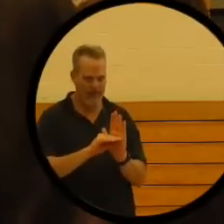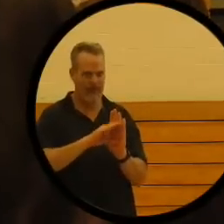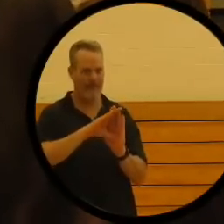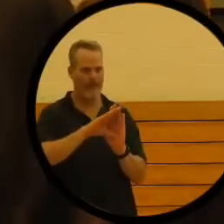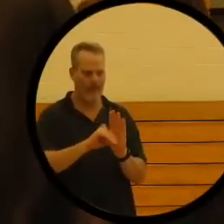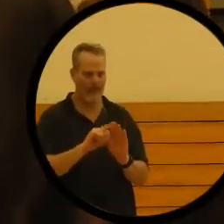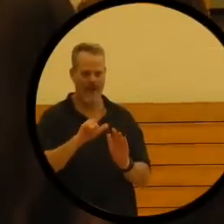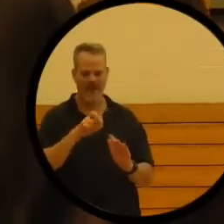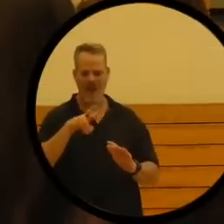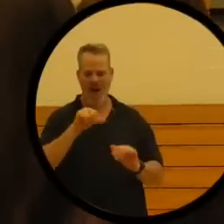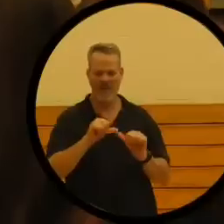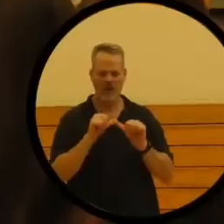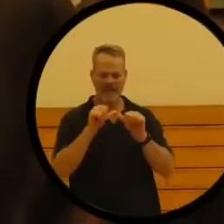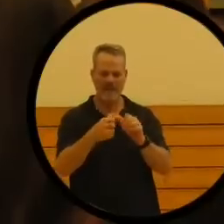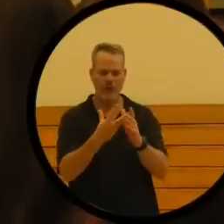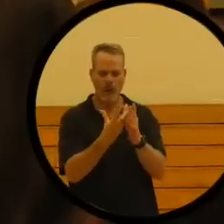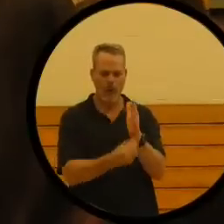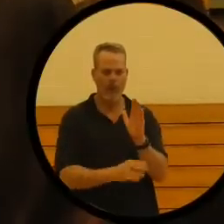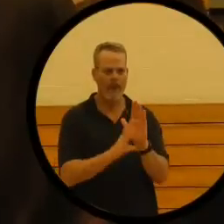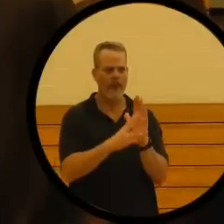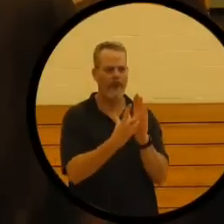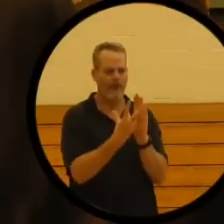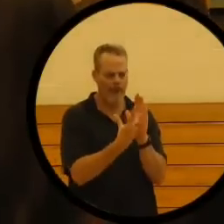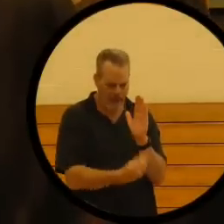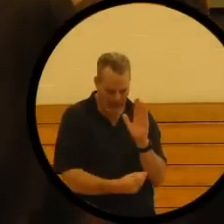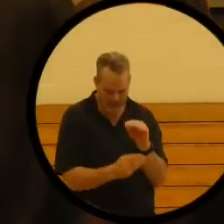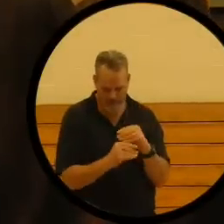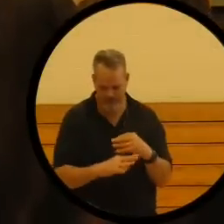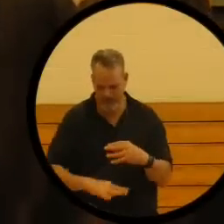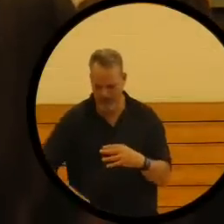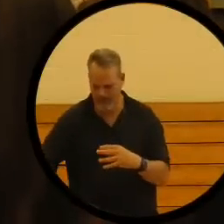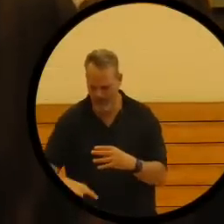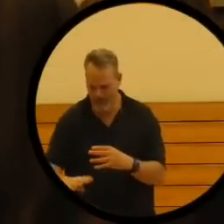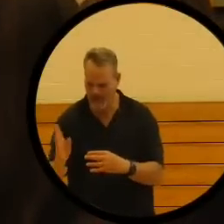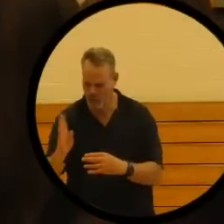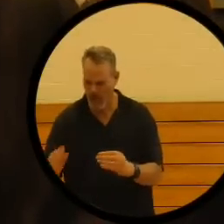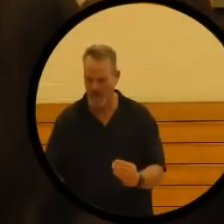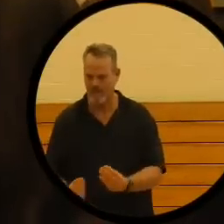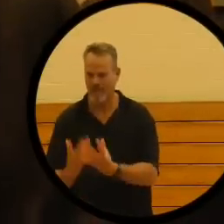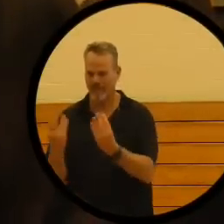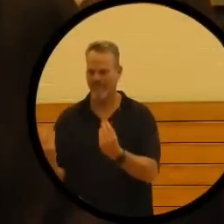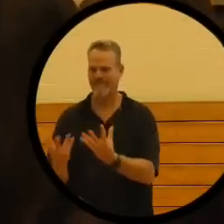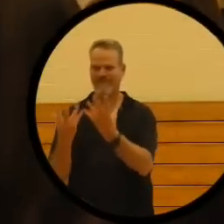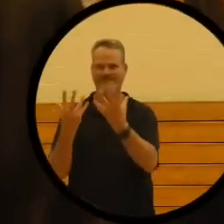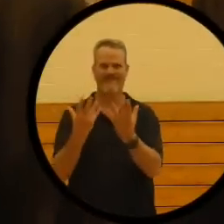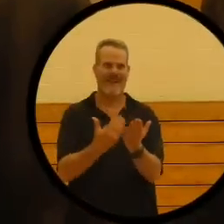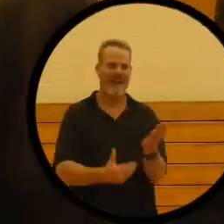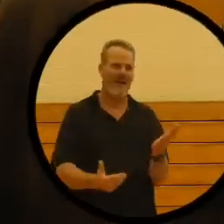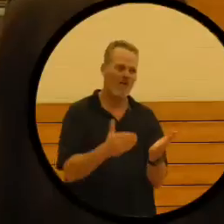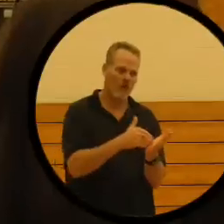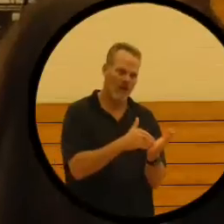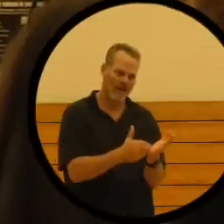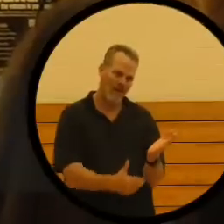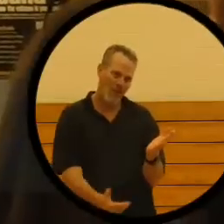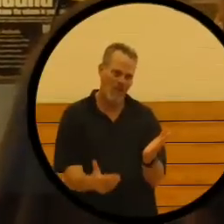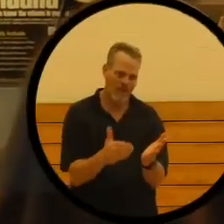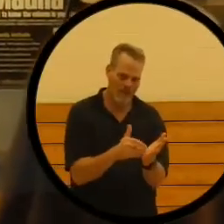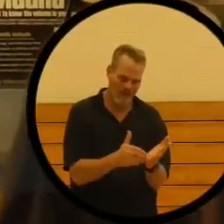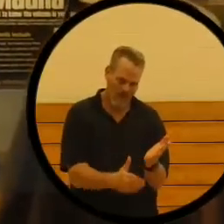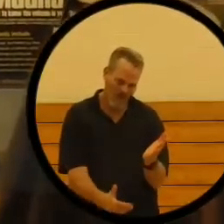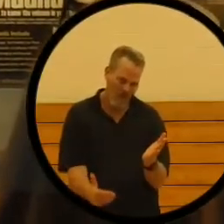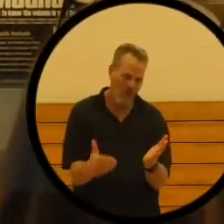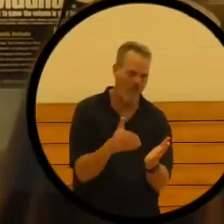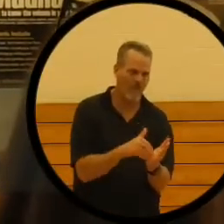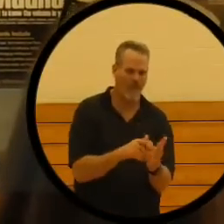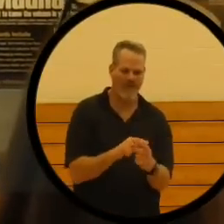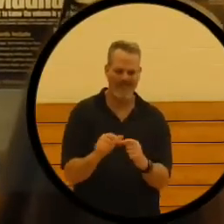lava continues to drain out of it, and it repeats that process. And so you just do that over and over again. And so that block is just